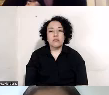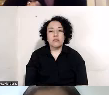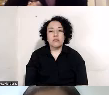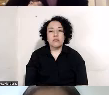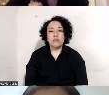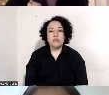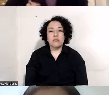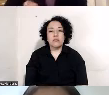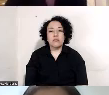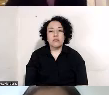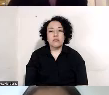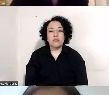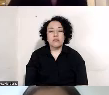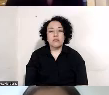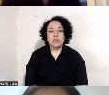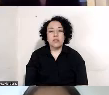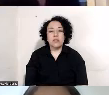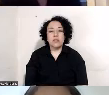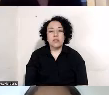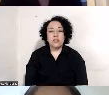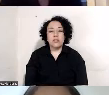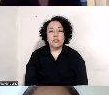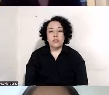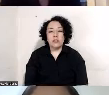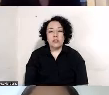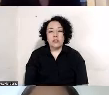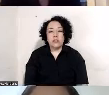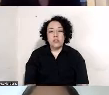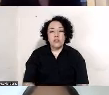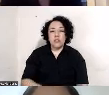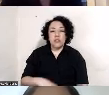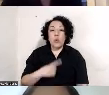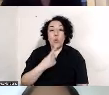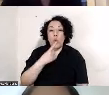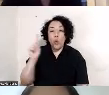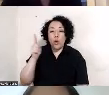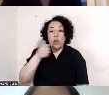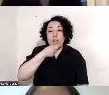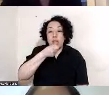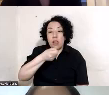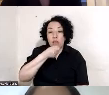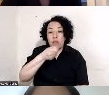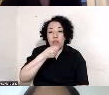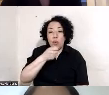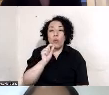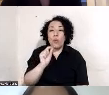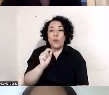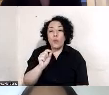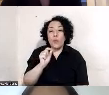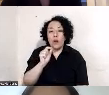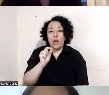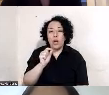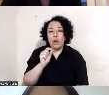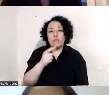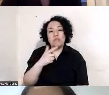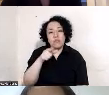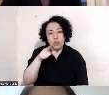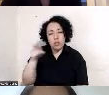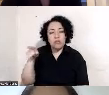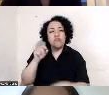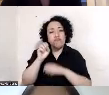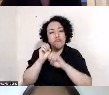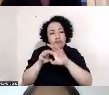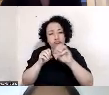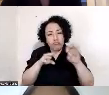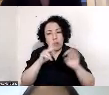it, how they succeeded. E essa última entrevista, essa terceira entrevista, acredito que vocês, como educadores, vão estar